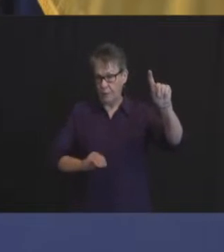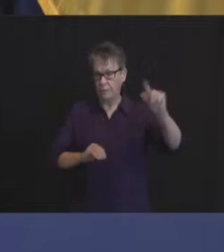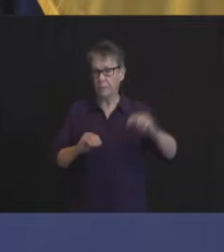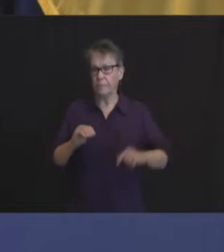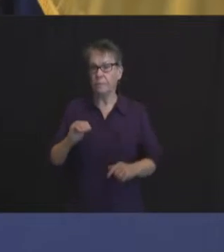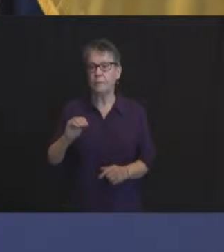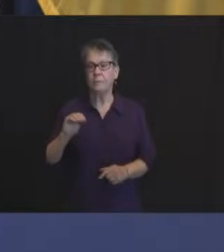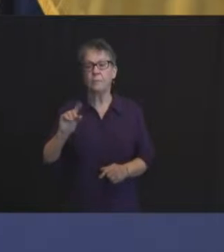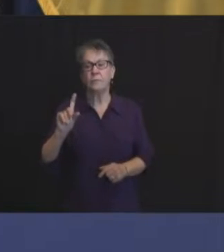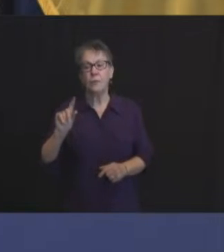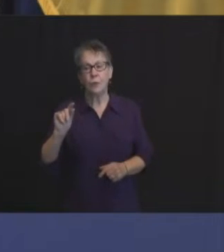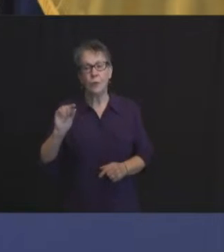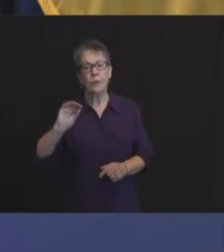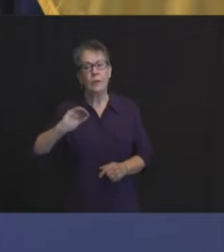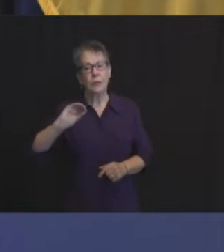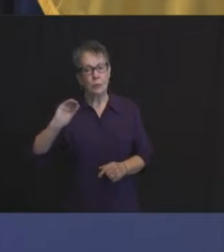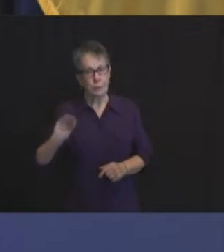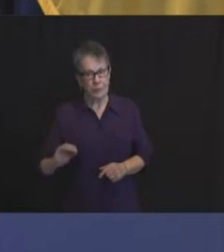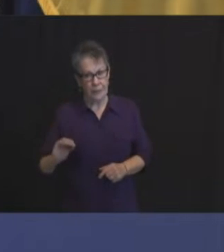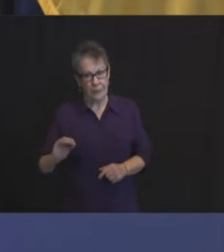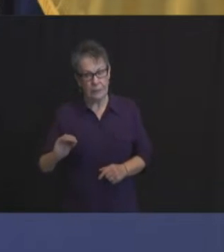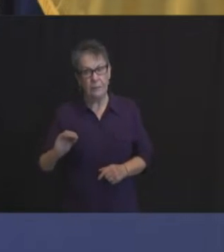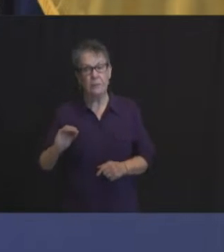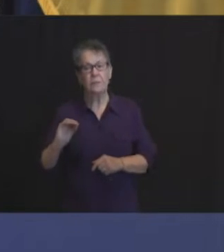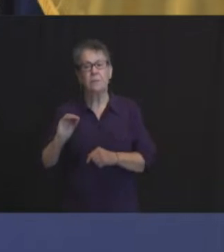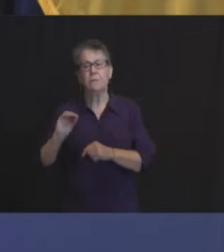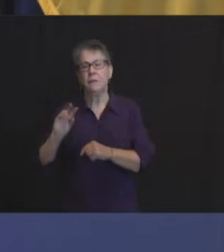That adds to 101%, but I think that's due to